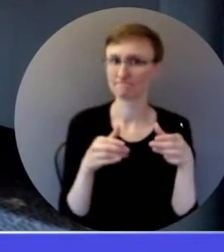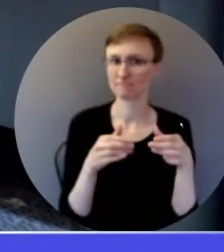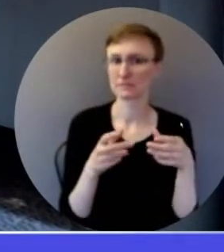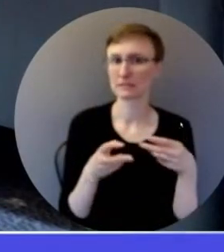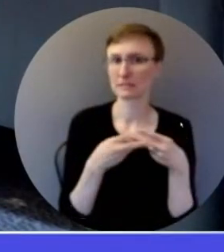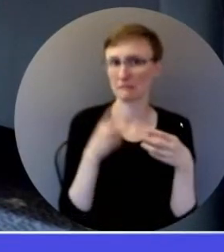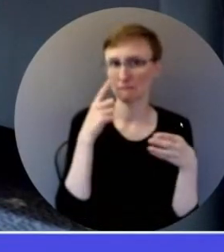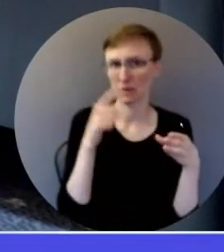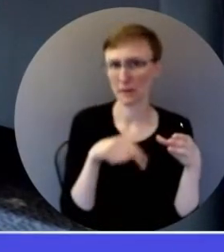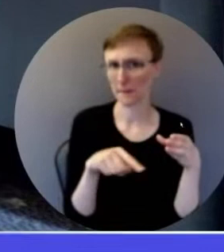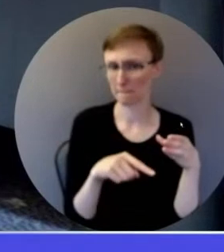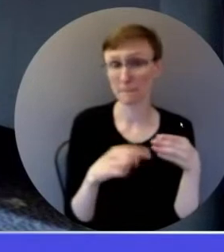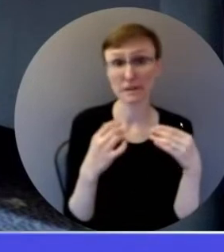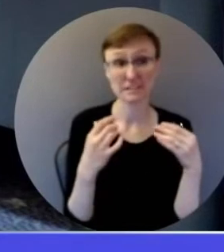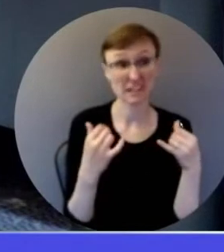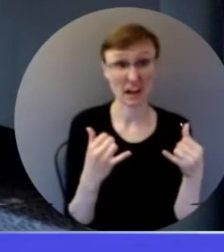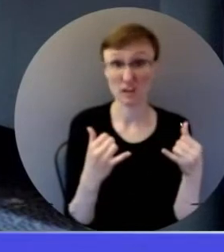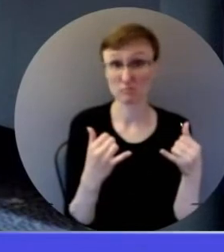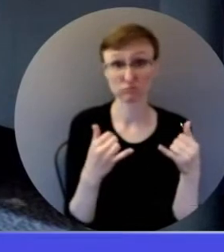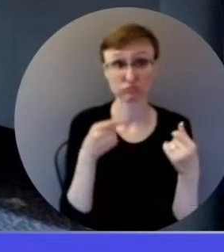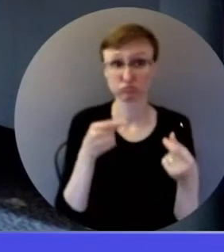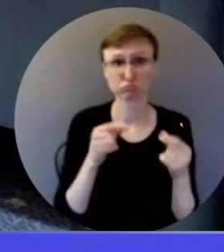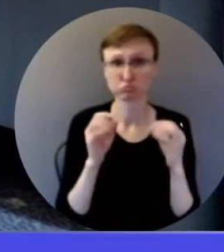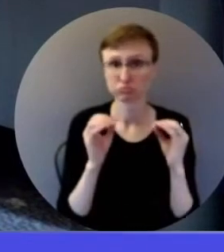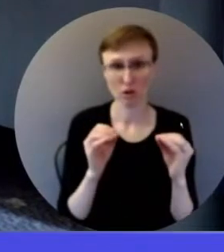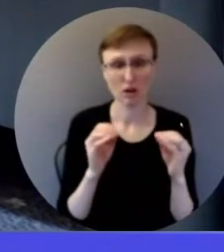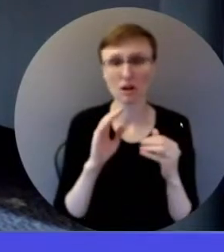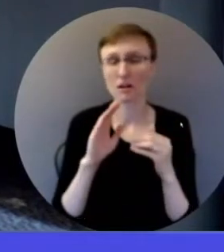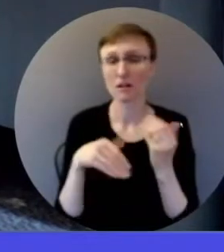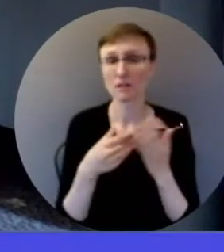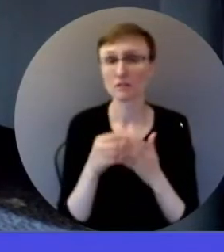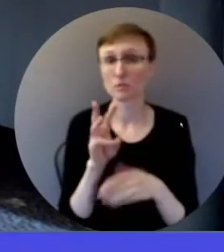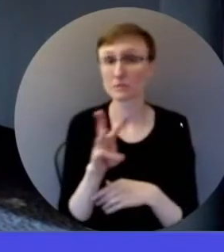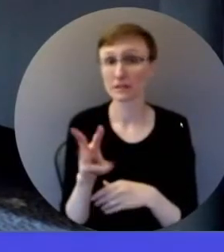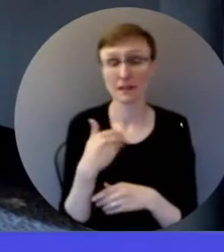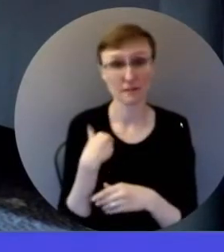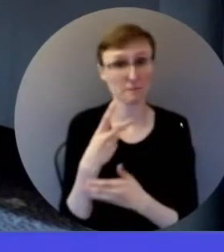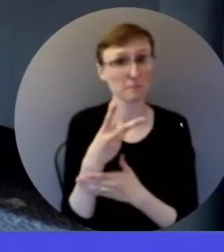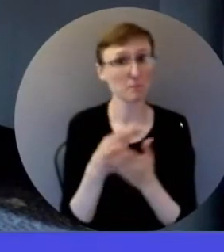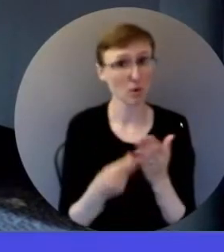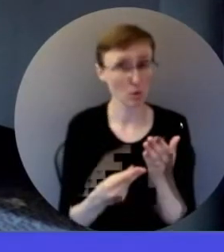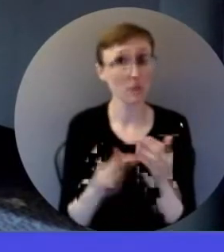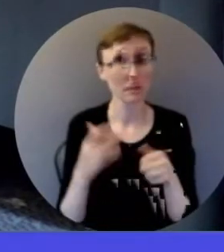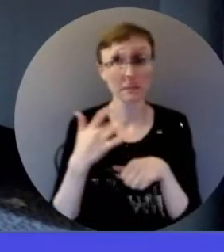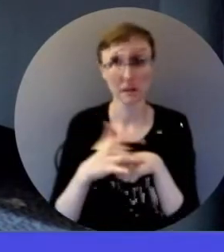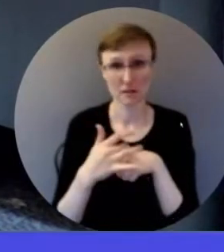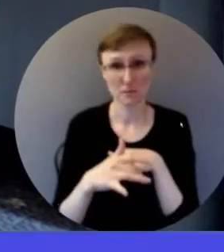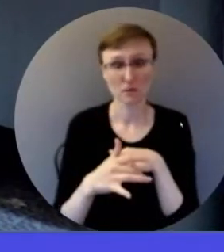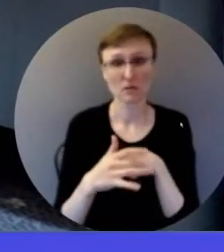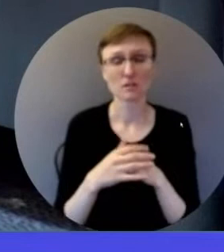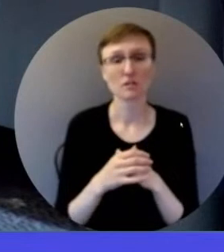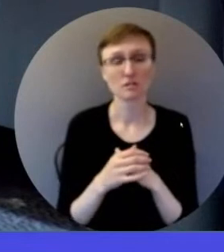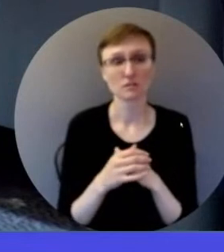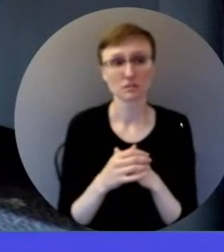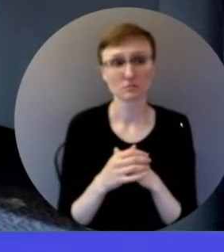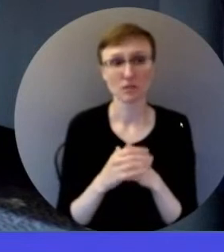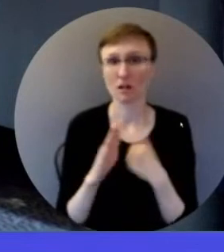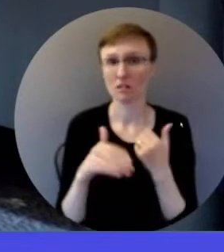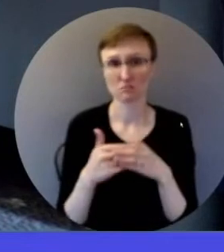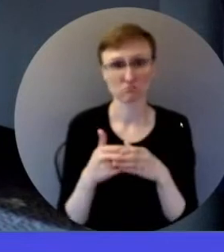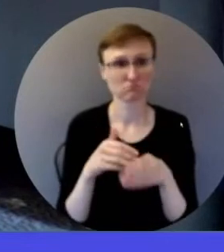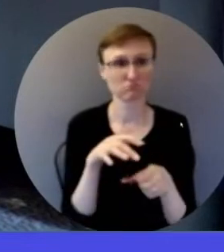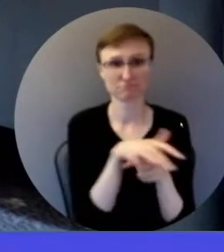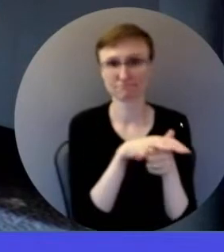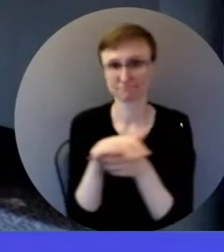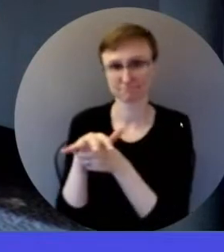that. Now all our sites have both products available. So it shouldn't be an issue, and I would encourage people to